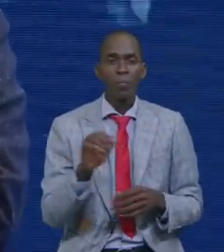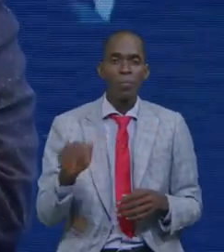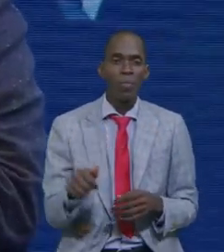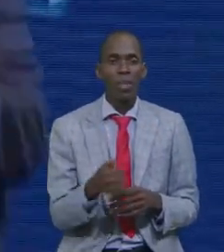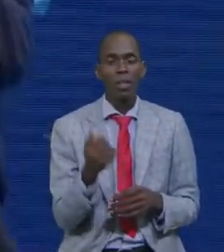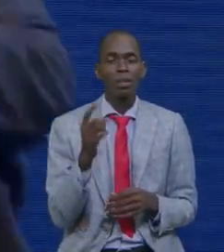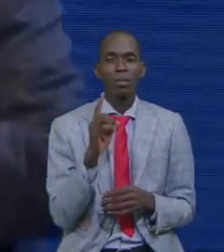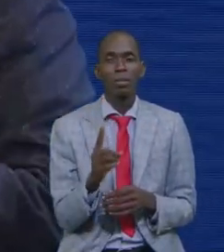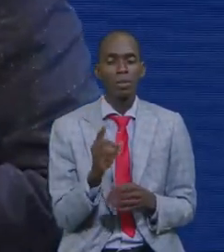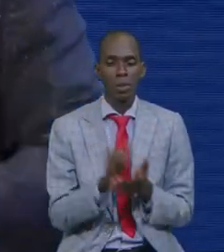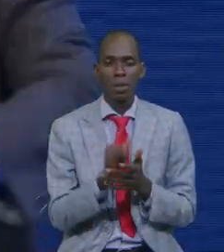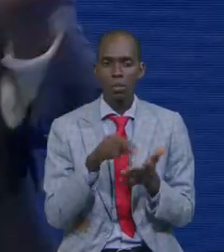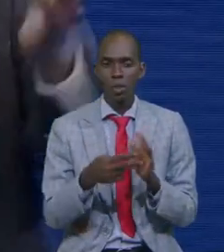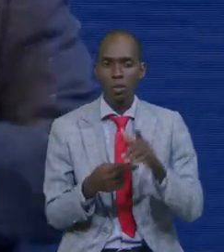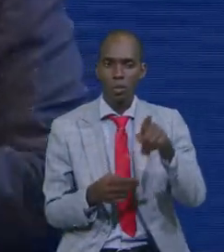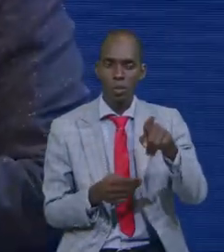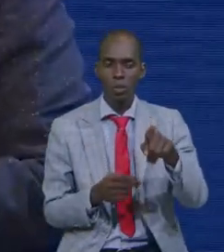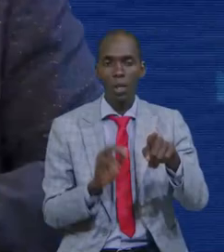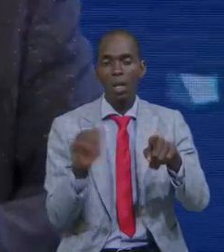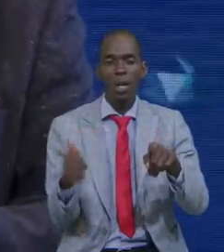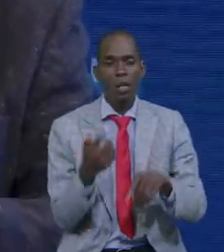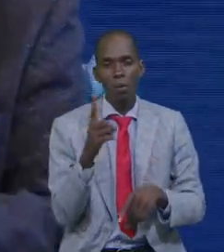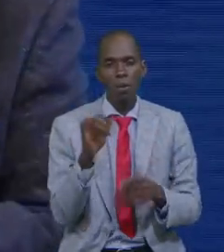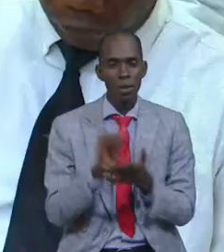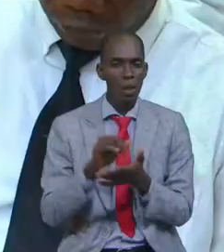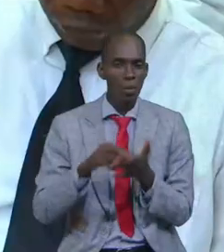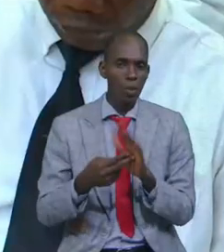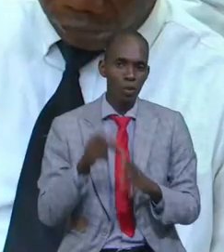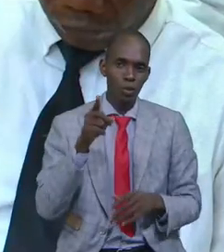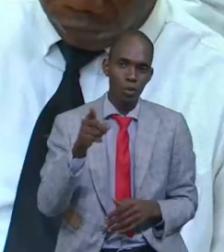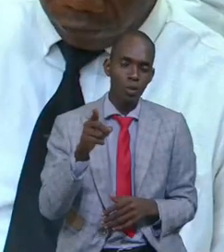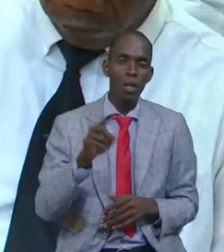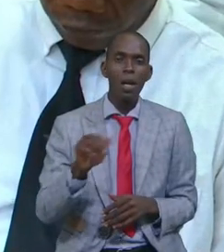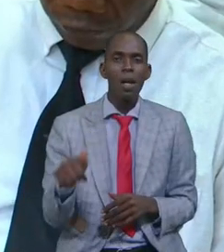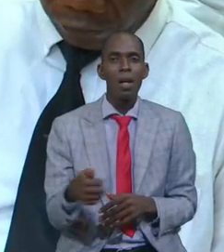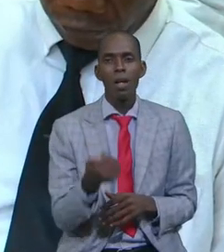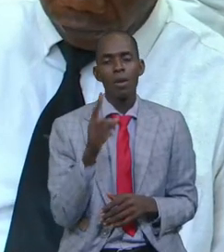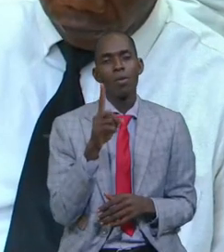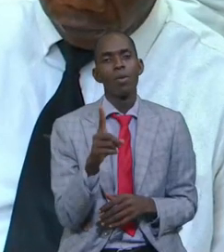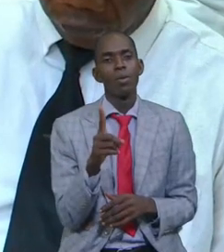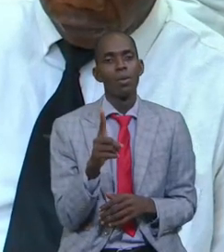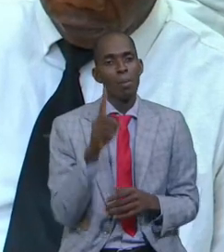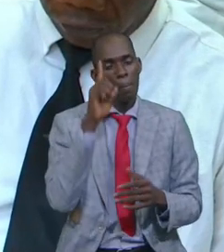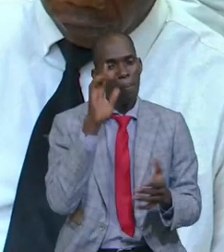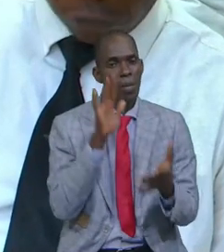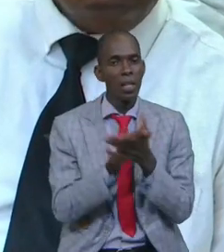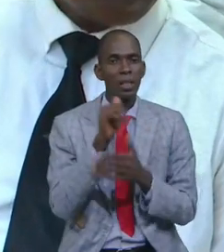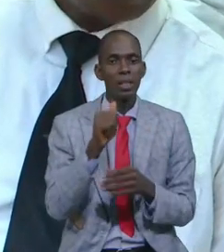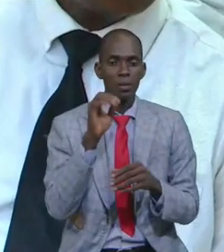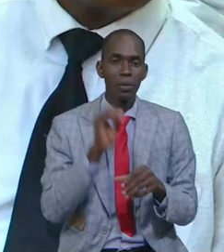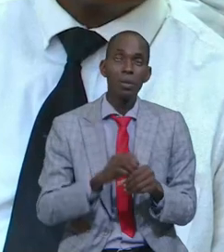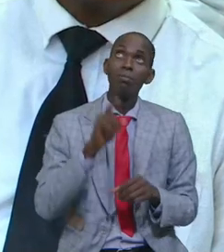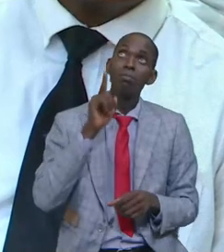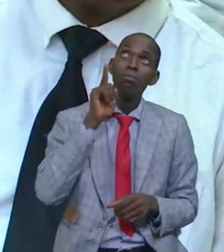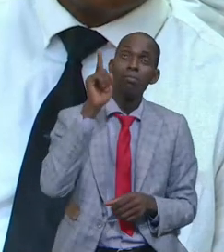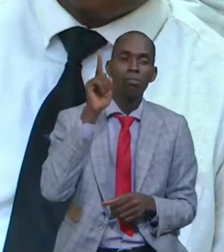whosoever, that's you, whosoever, I say that's you, whosoever believeth in